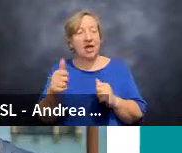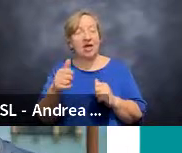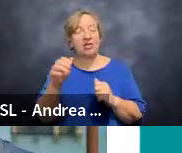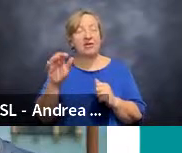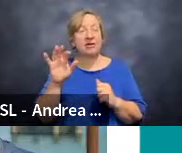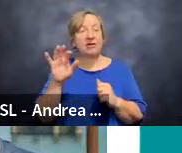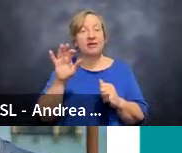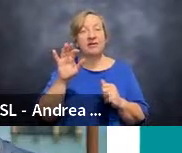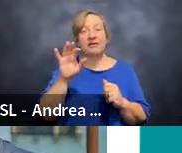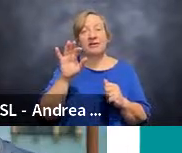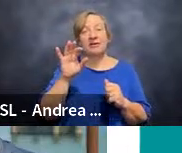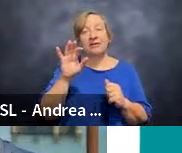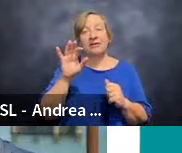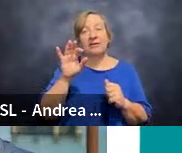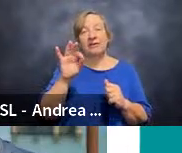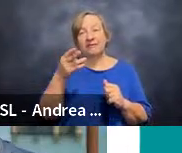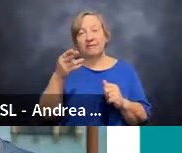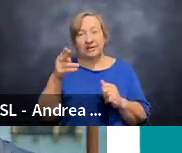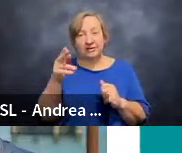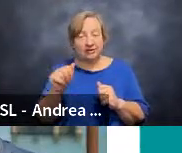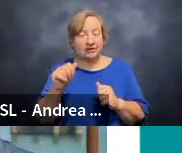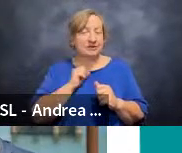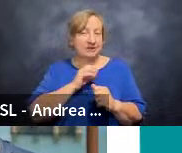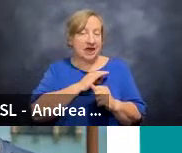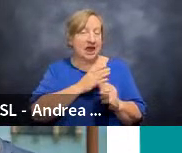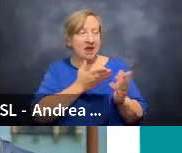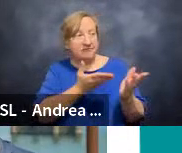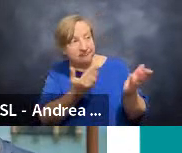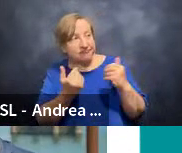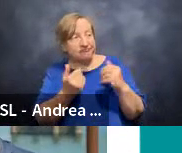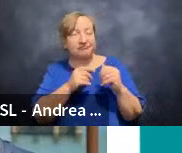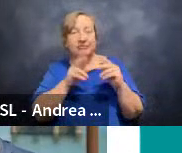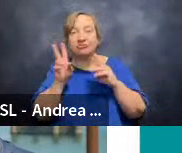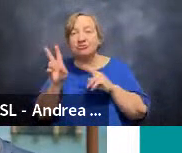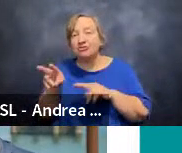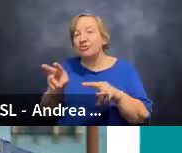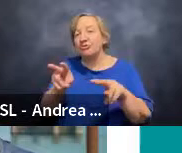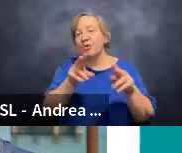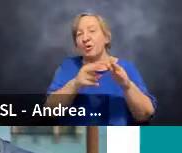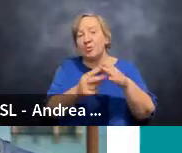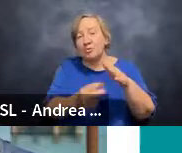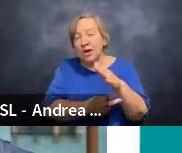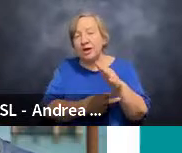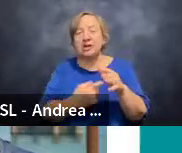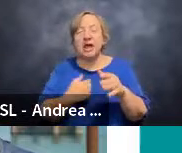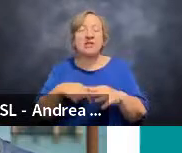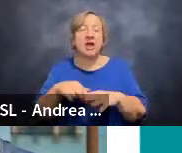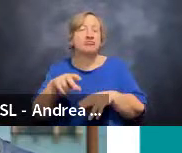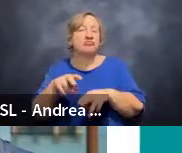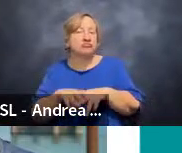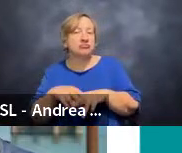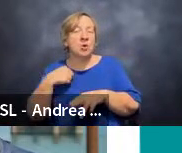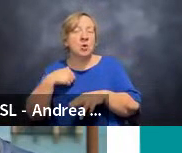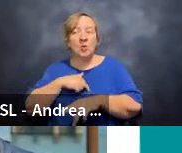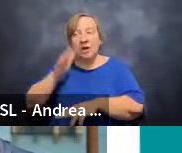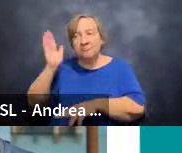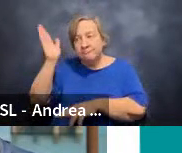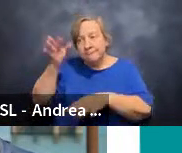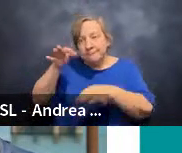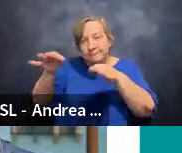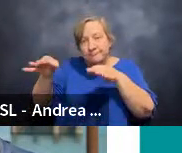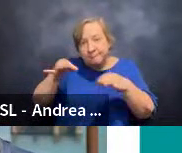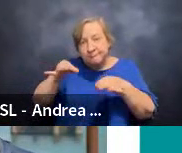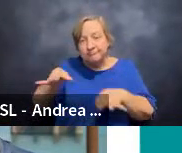a tour of the bridge and a sit-down presentation so they could understand from a more